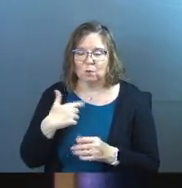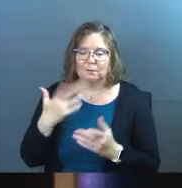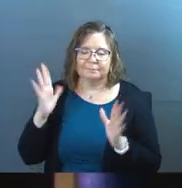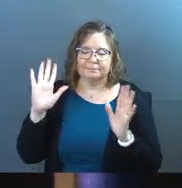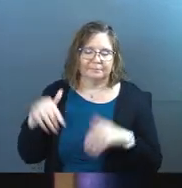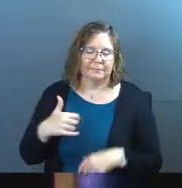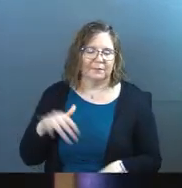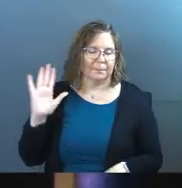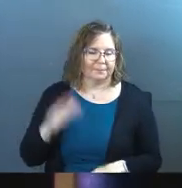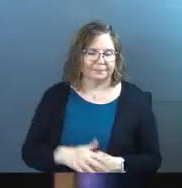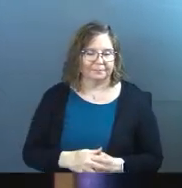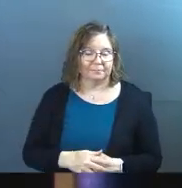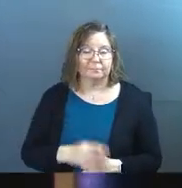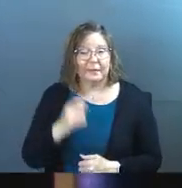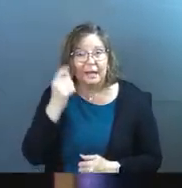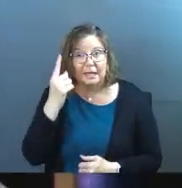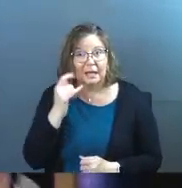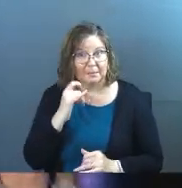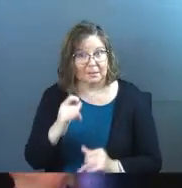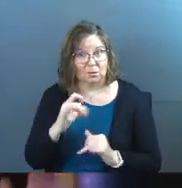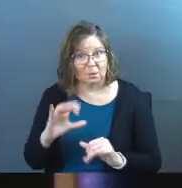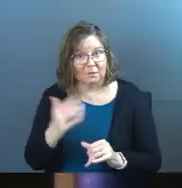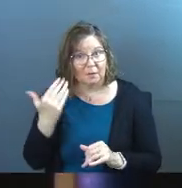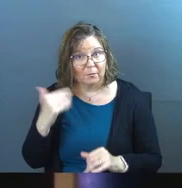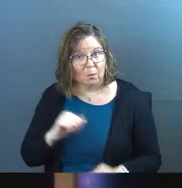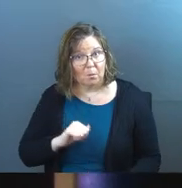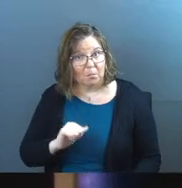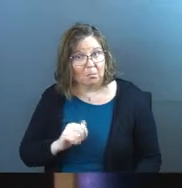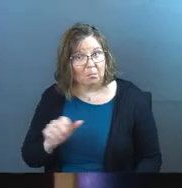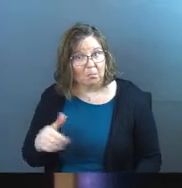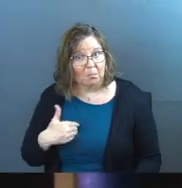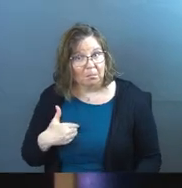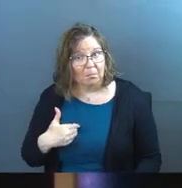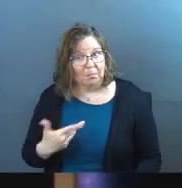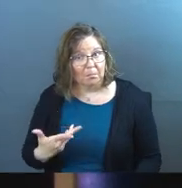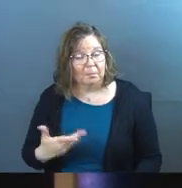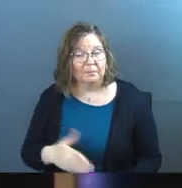given up? I get it. Me too.